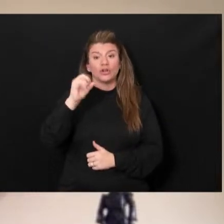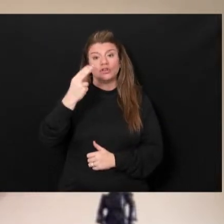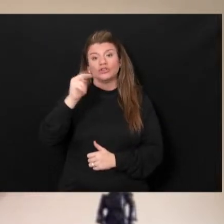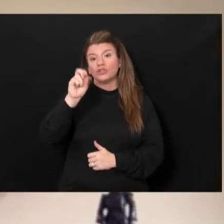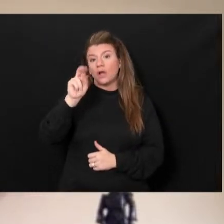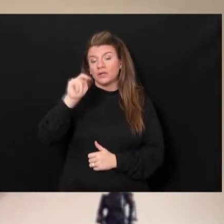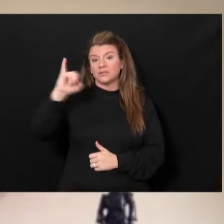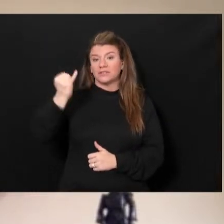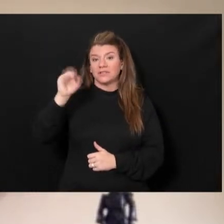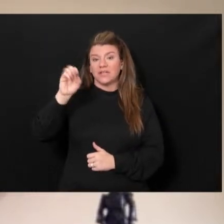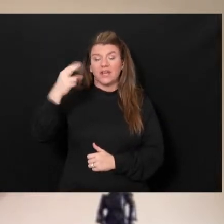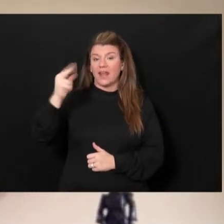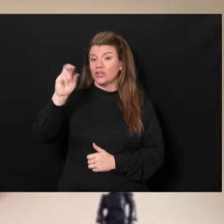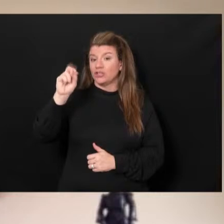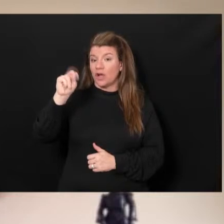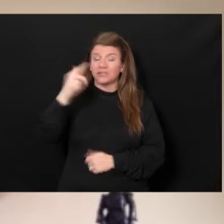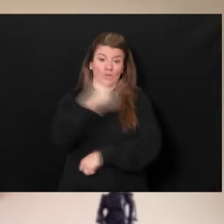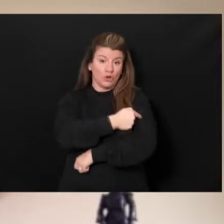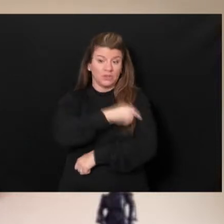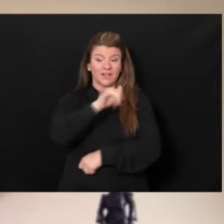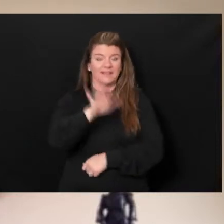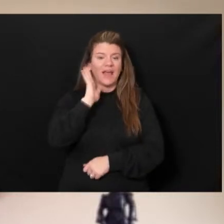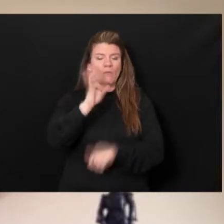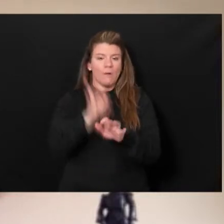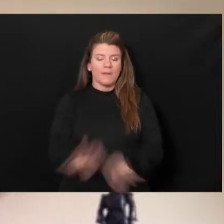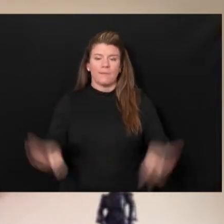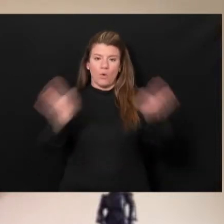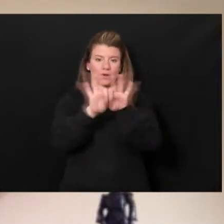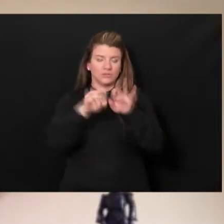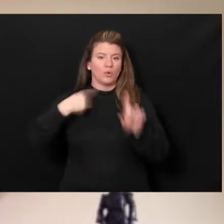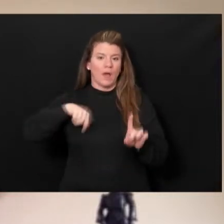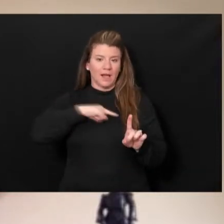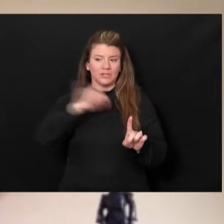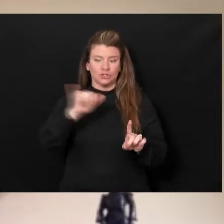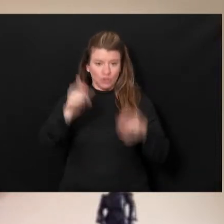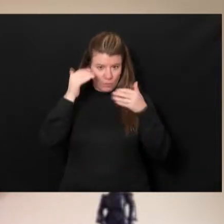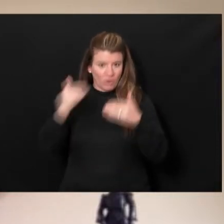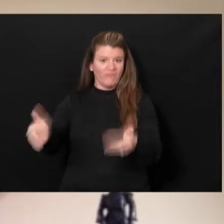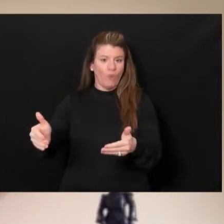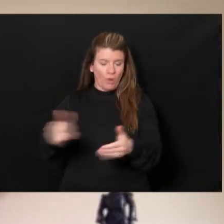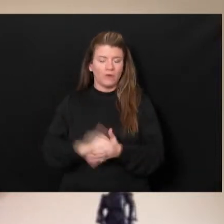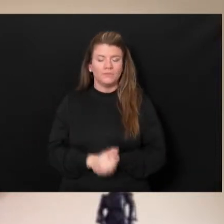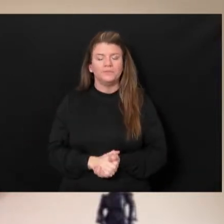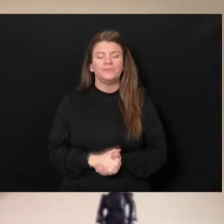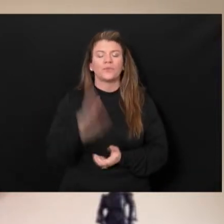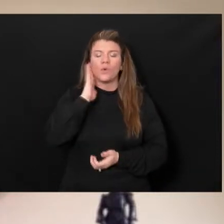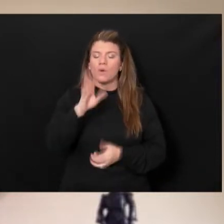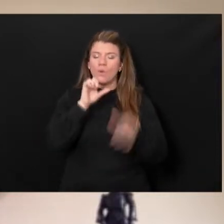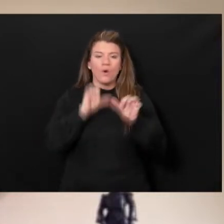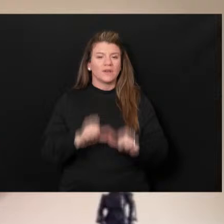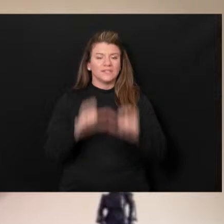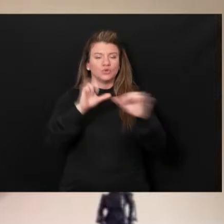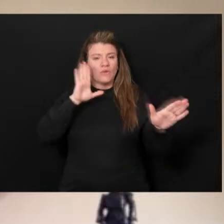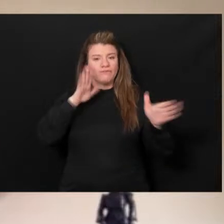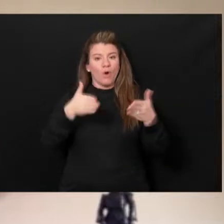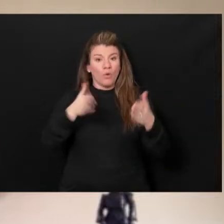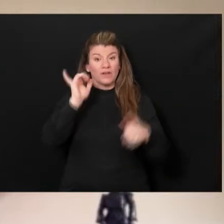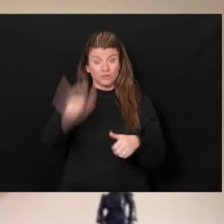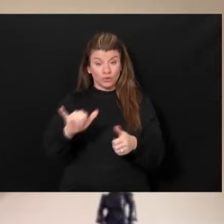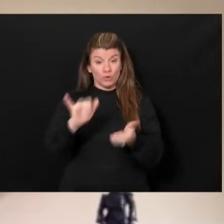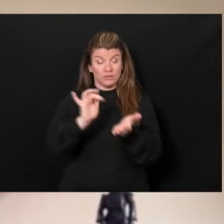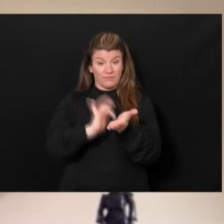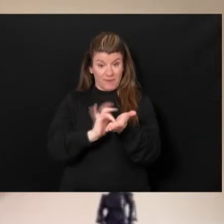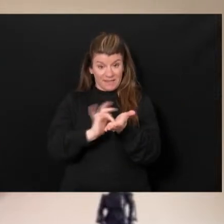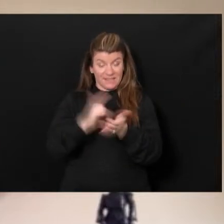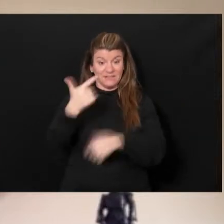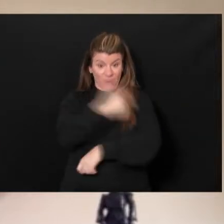Johnson doses. So that will be important to us moving forward. And we will continue to focus those doses, as the